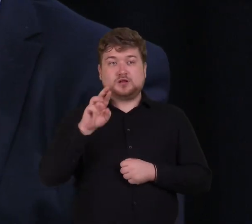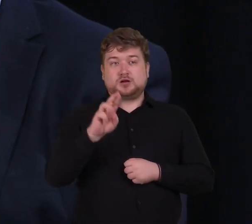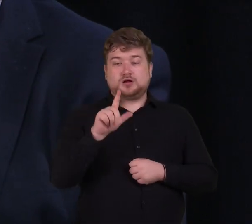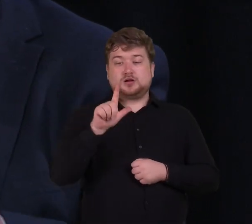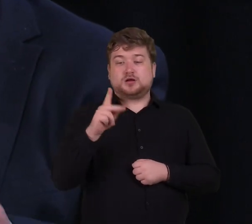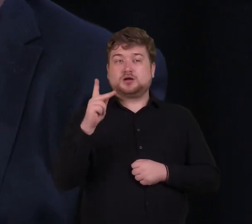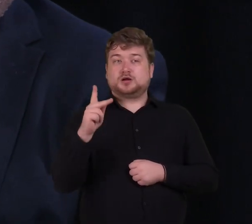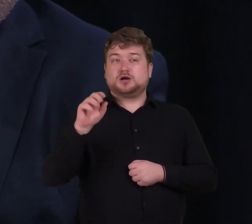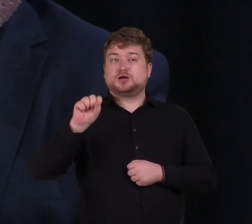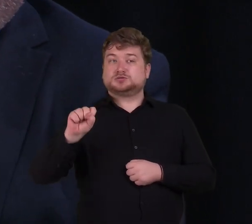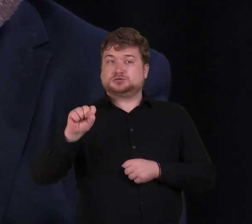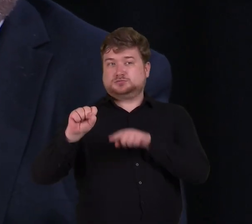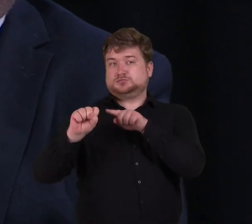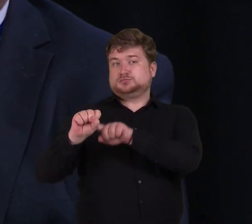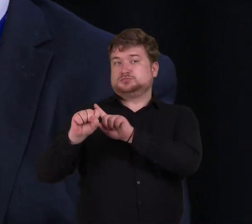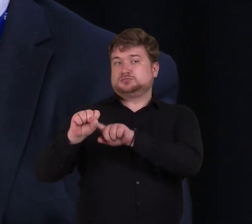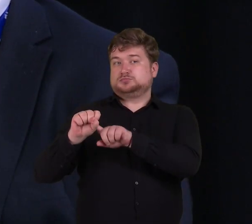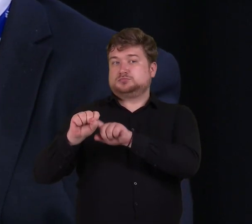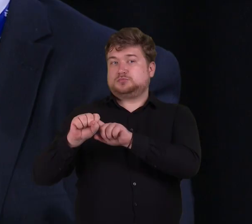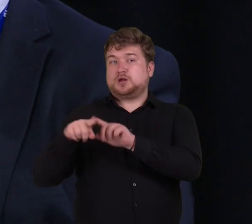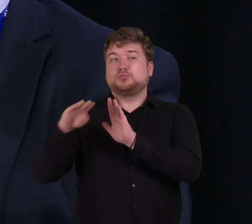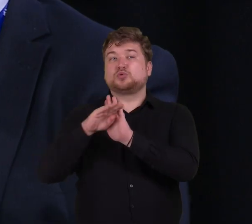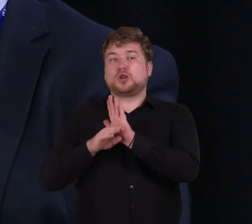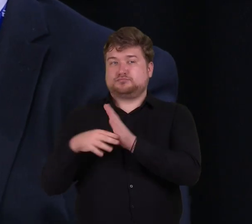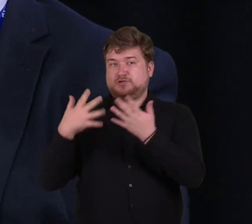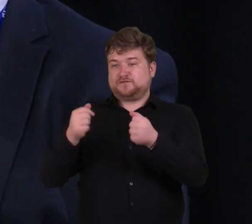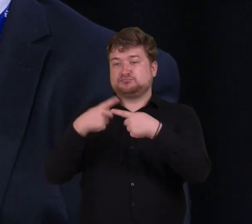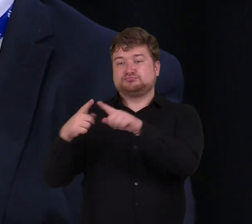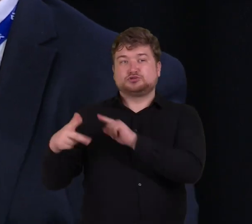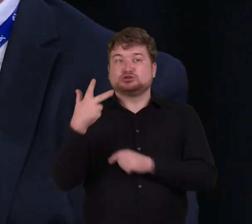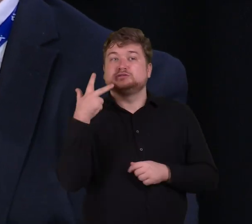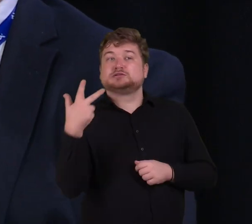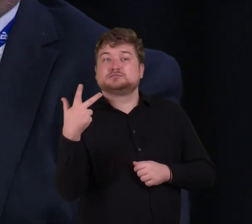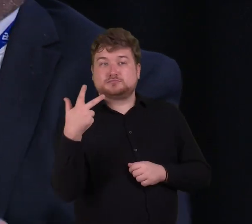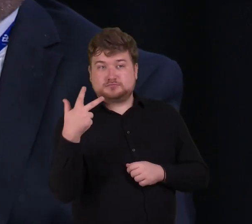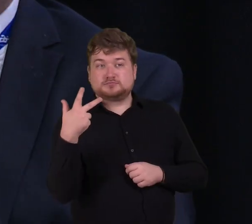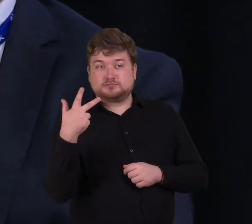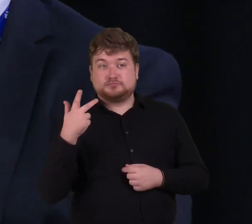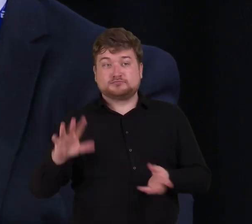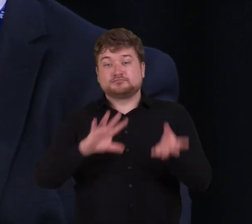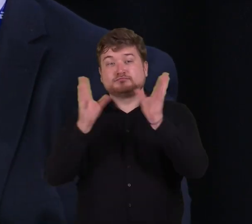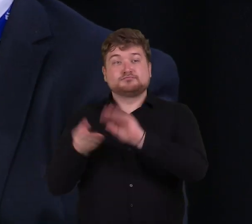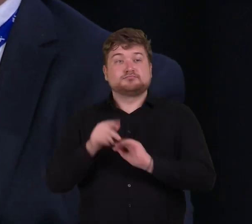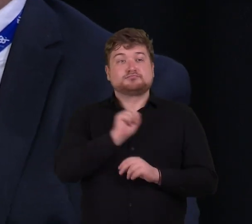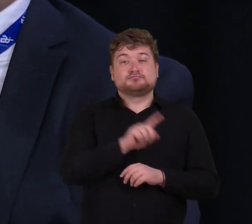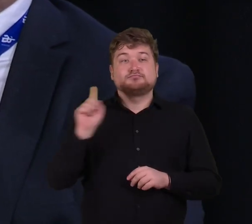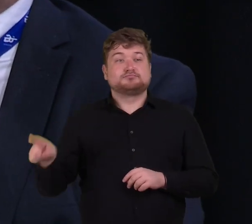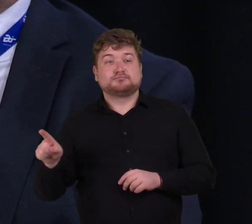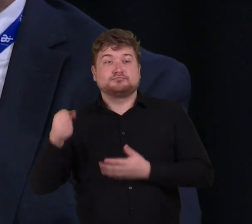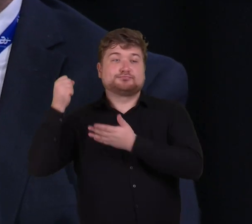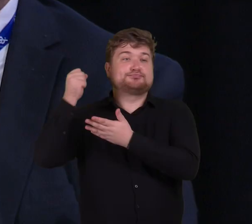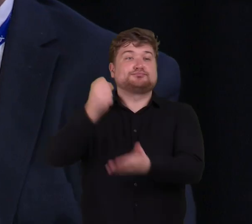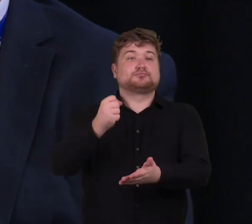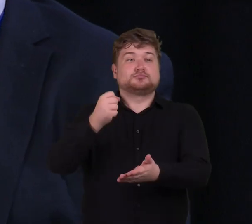Mm-hmm. Both, the three of them financed by ERDF and ESF. Mm-hmm. We abandoned this mm-hmm. approach mm-hmm. because